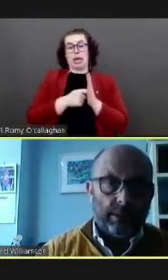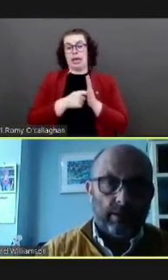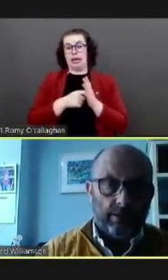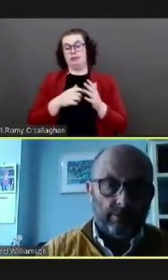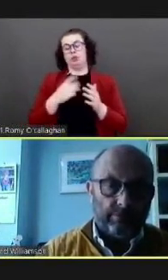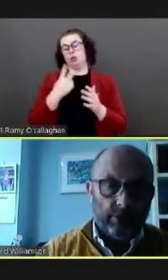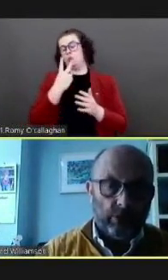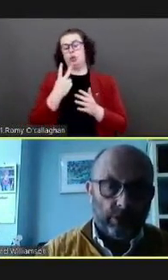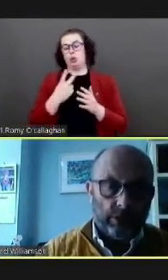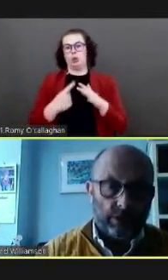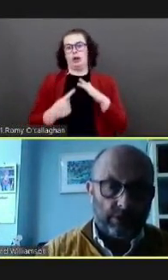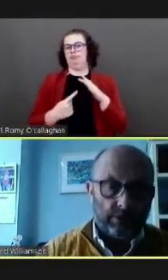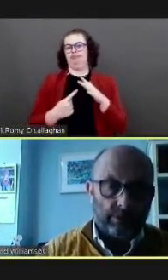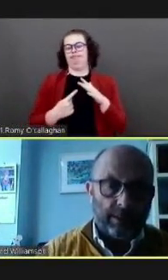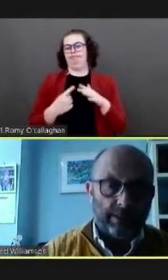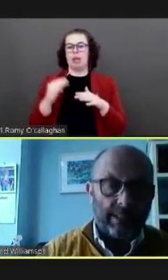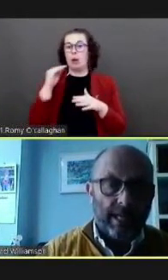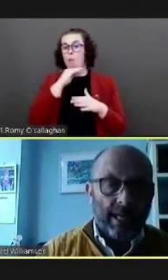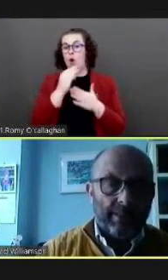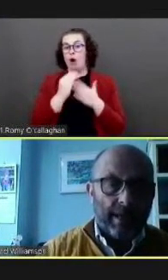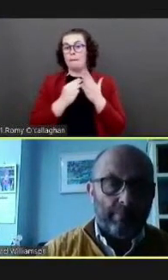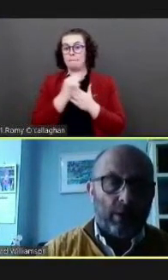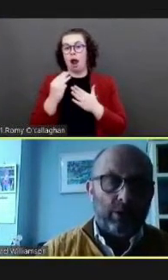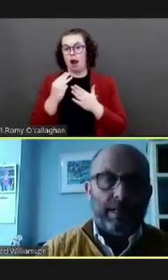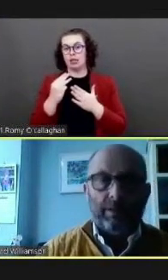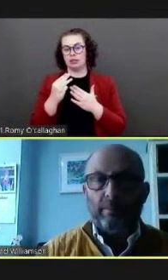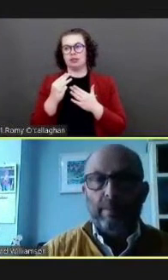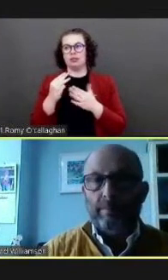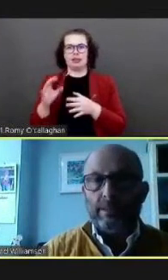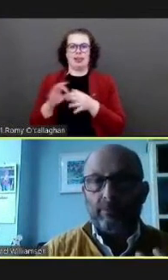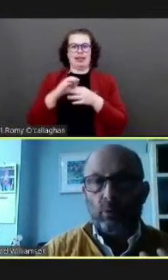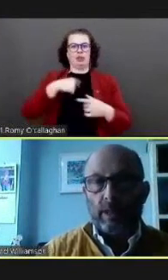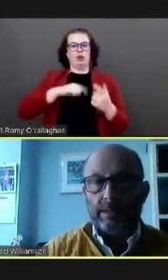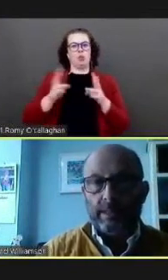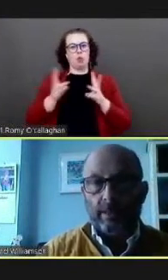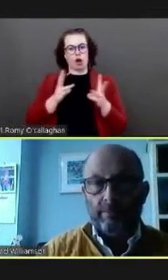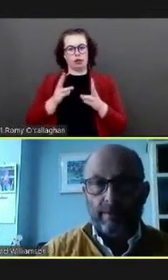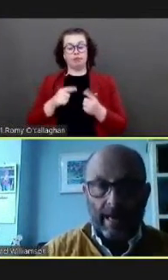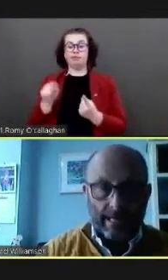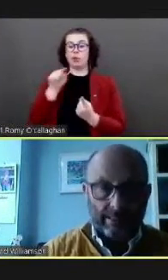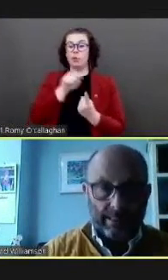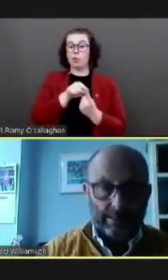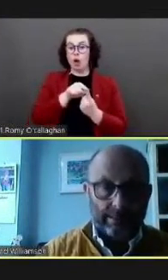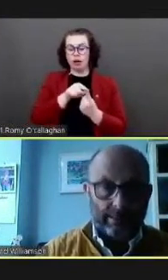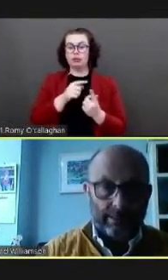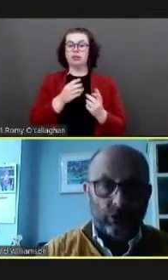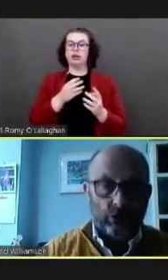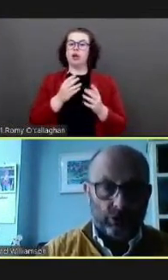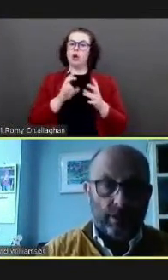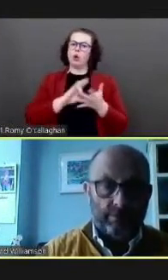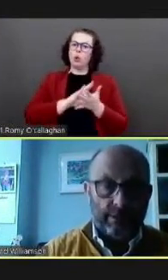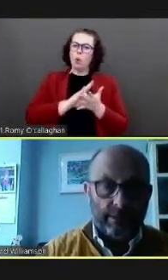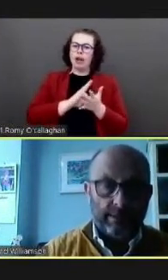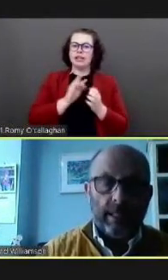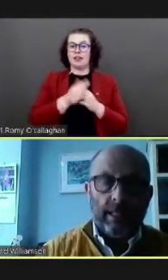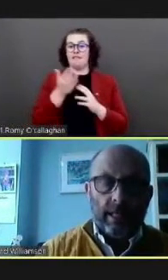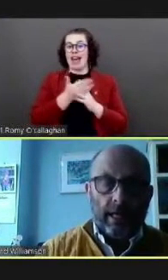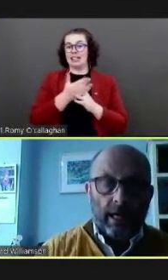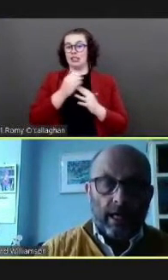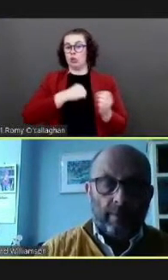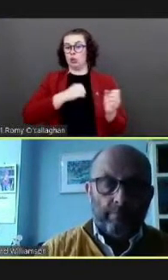Article 13 are of huge interest to us because they're both about the commitments of quality of access to